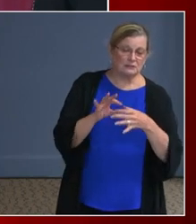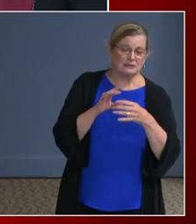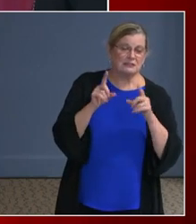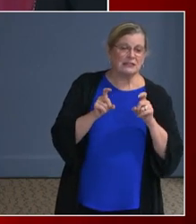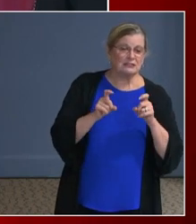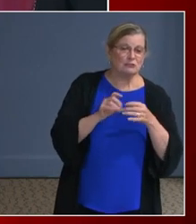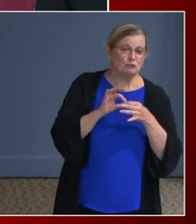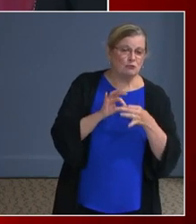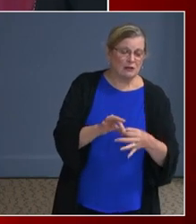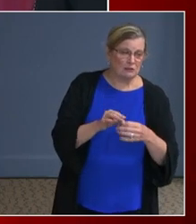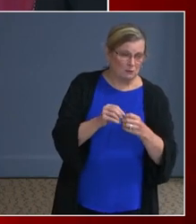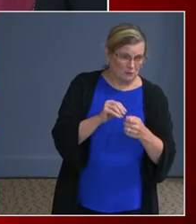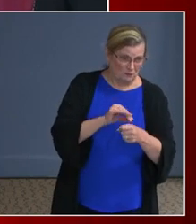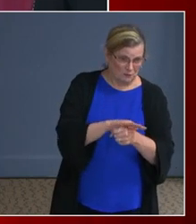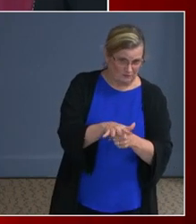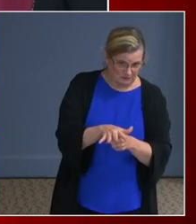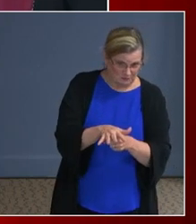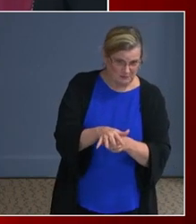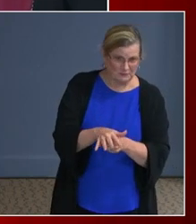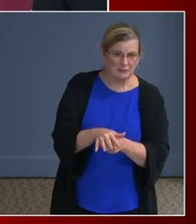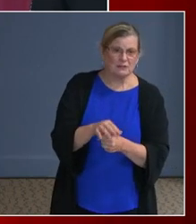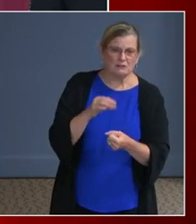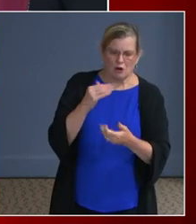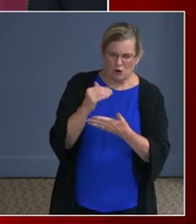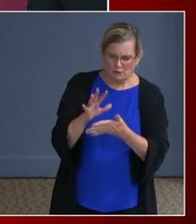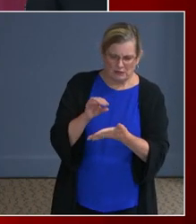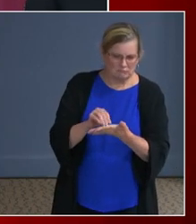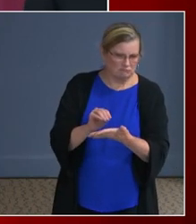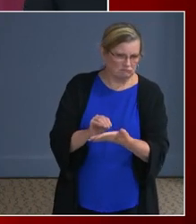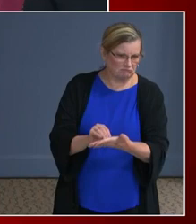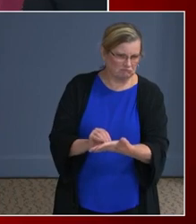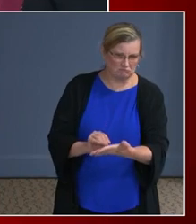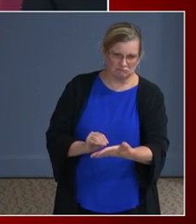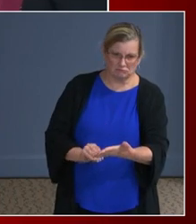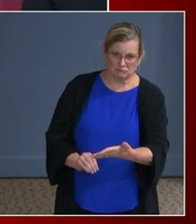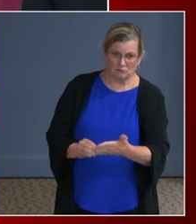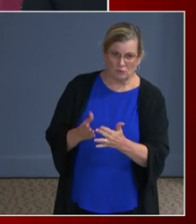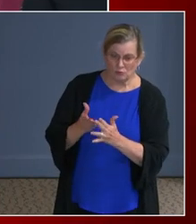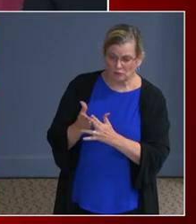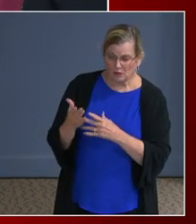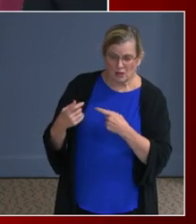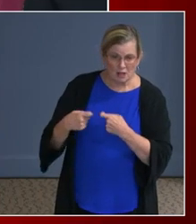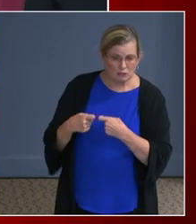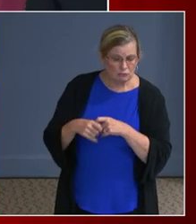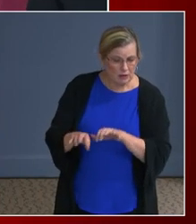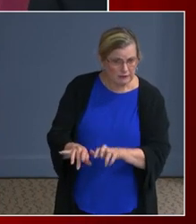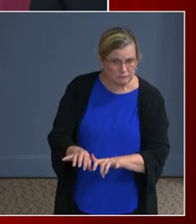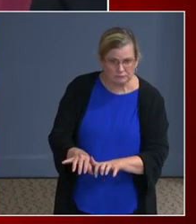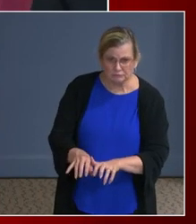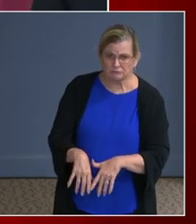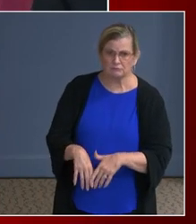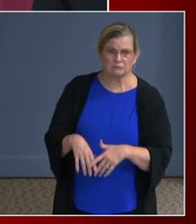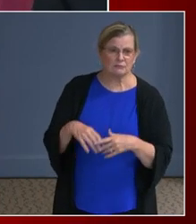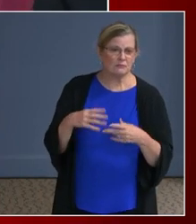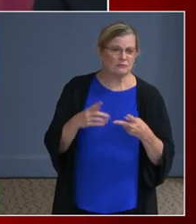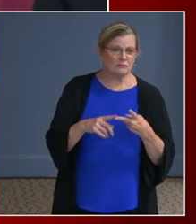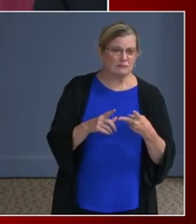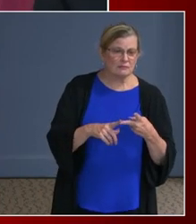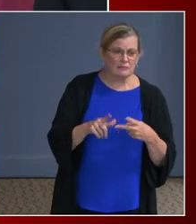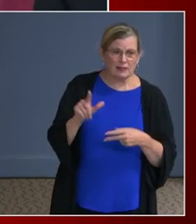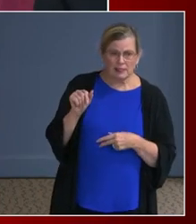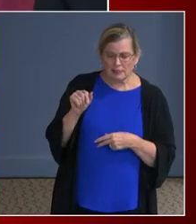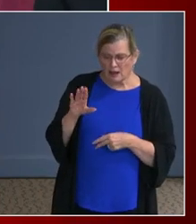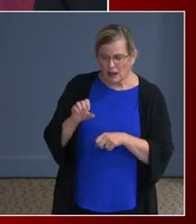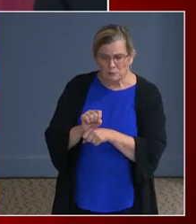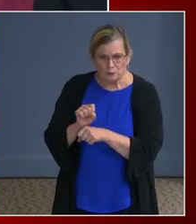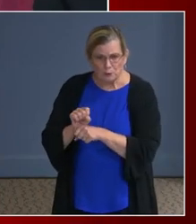we received test results through either electronic lab reporting. The vast majority of labs, almost 100% of